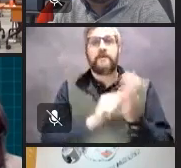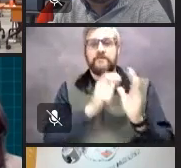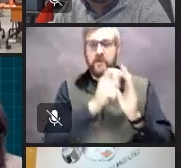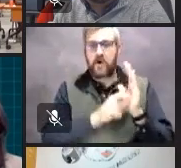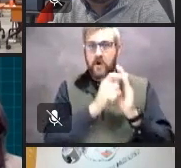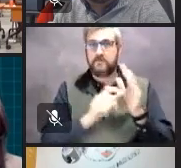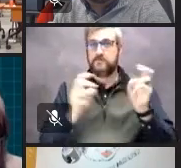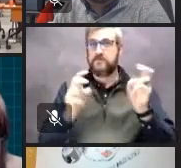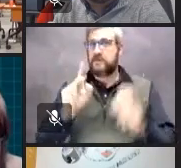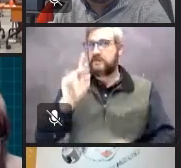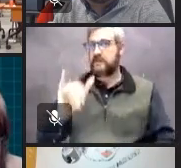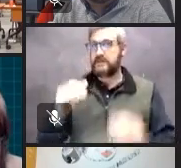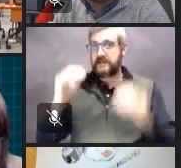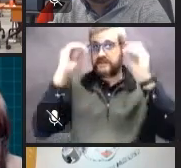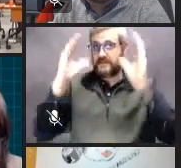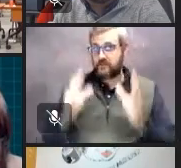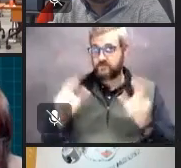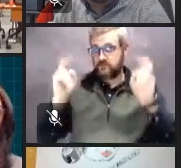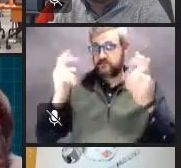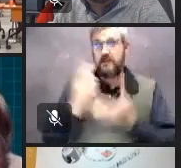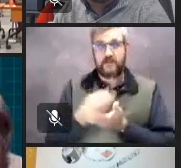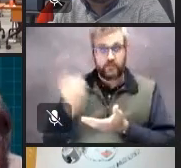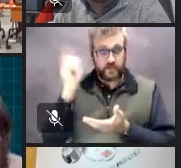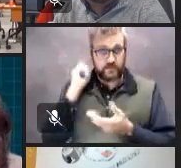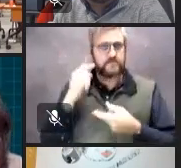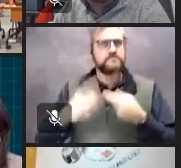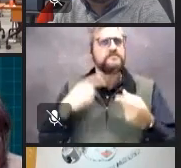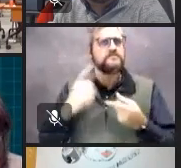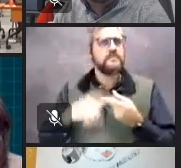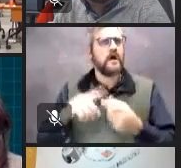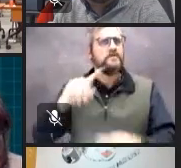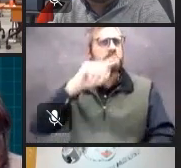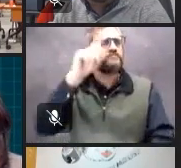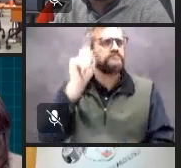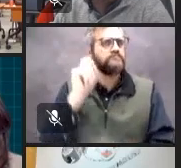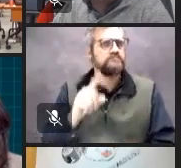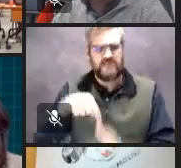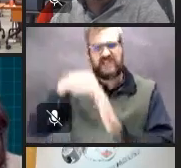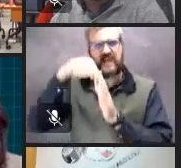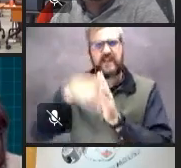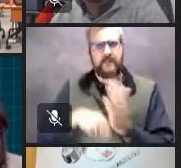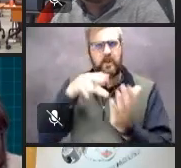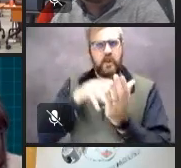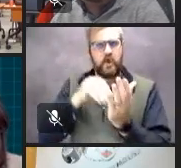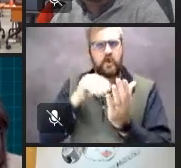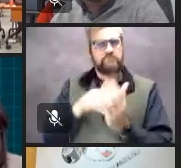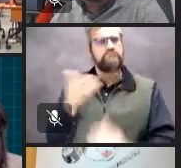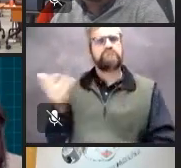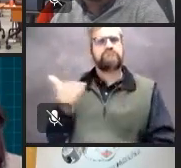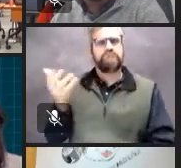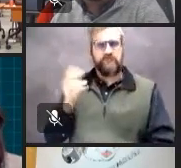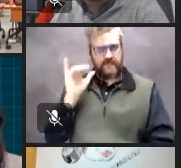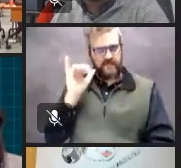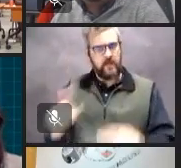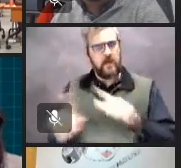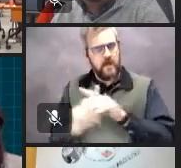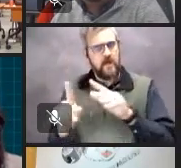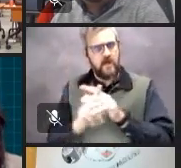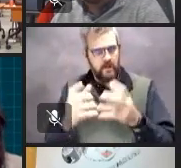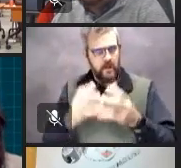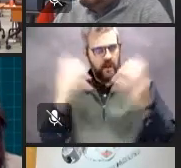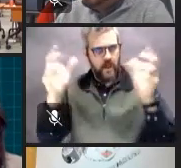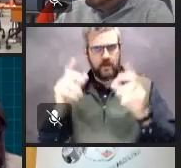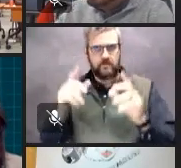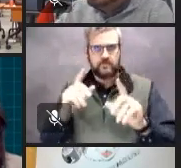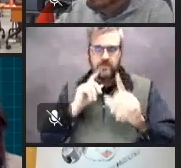Kentucky Teacher last week that was around the question of what is deeper learning. because that comes up a lot when folks are talking